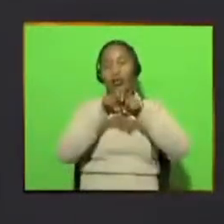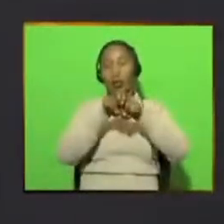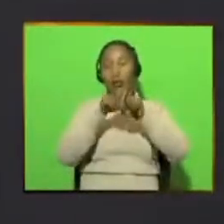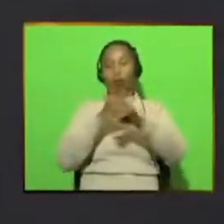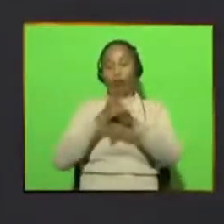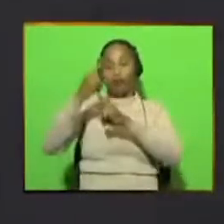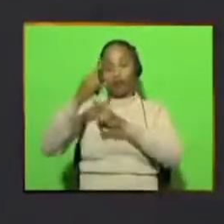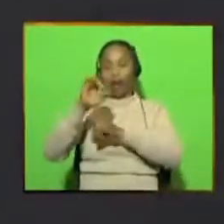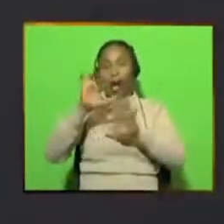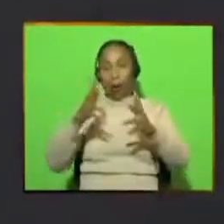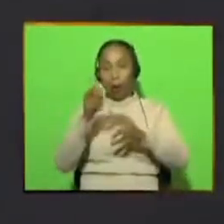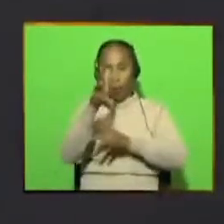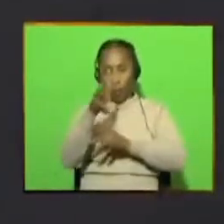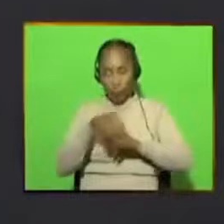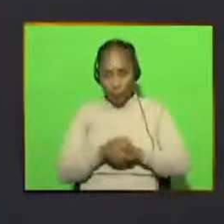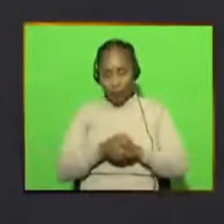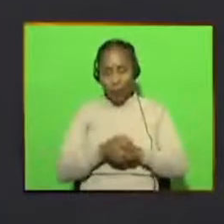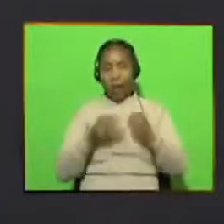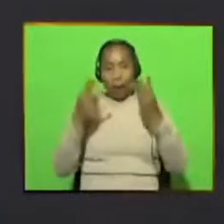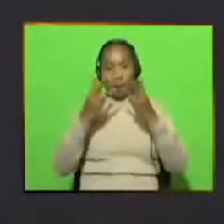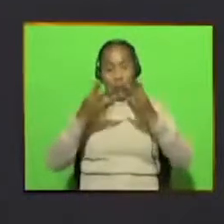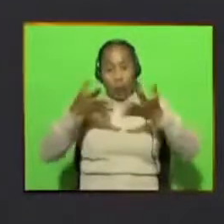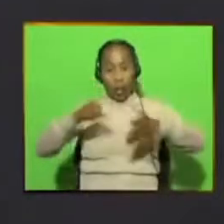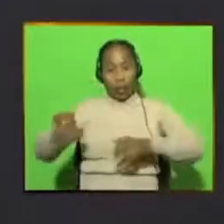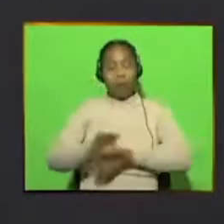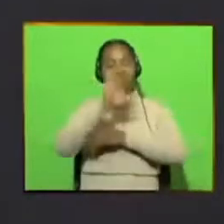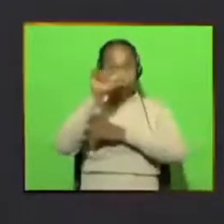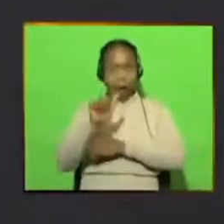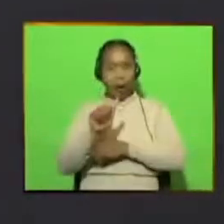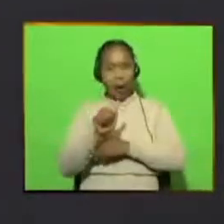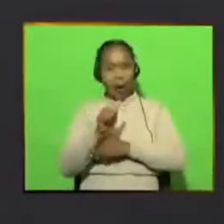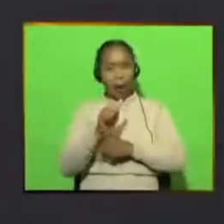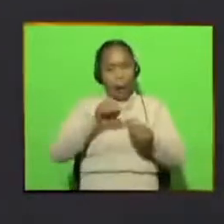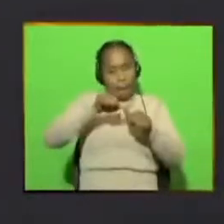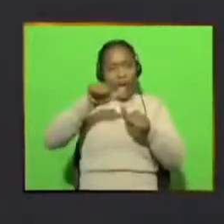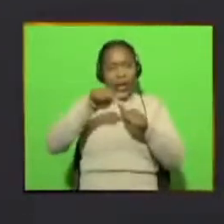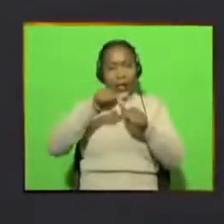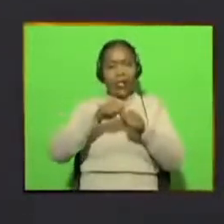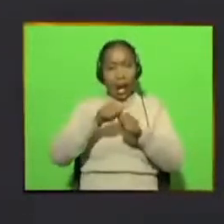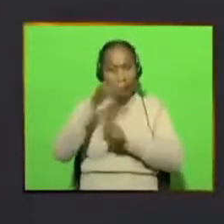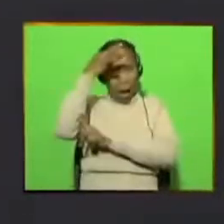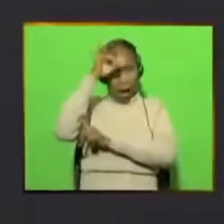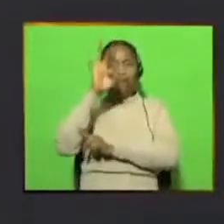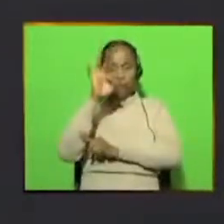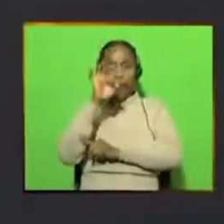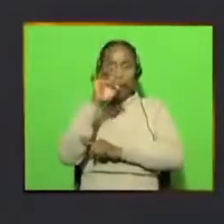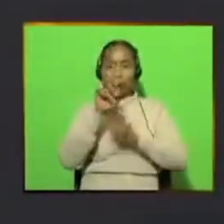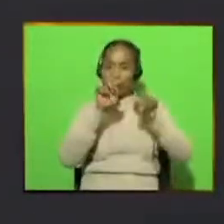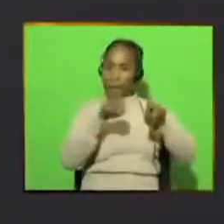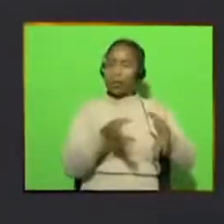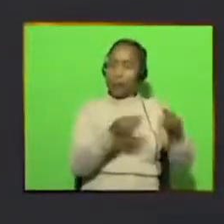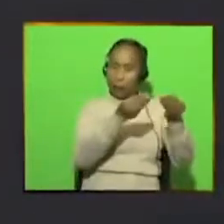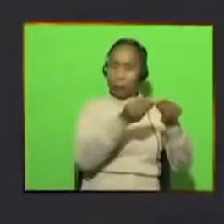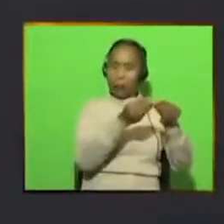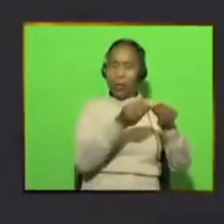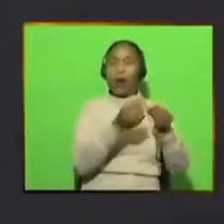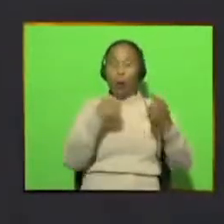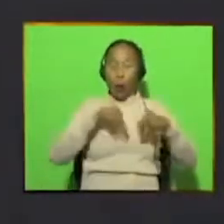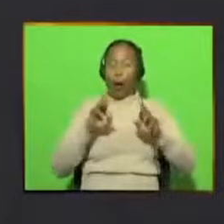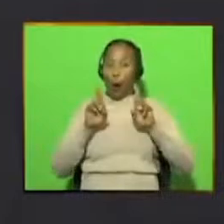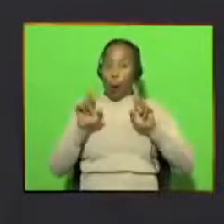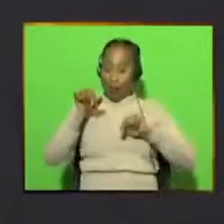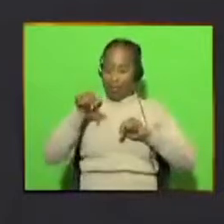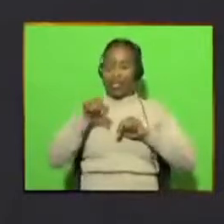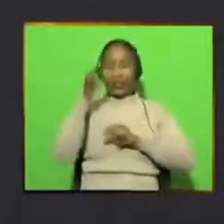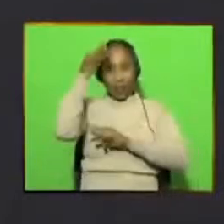of South Africa deserve a better government, and we pray that this will be a better government. And